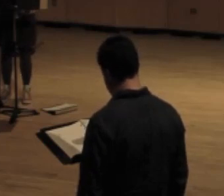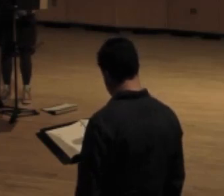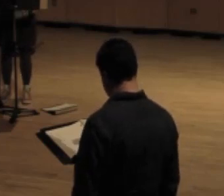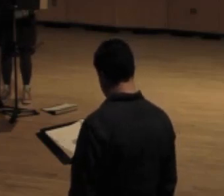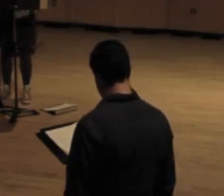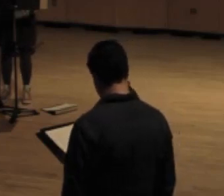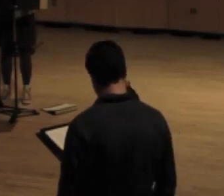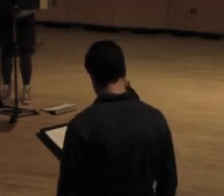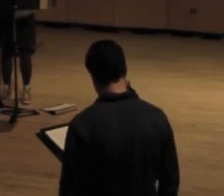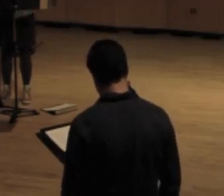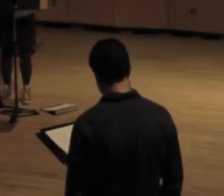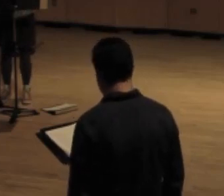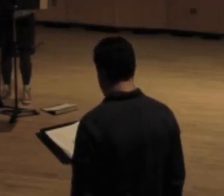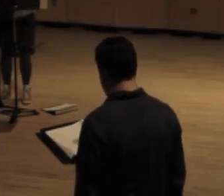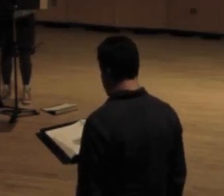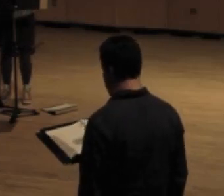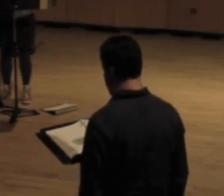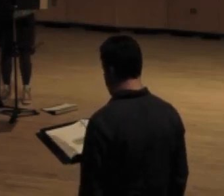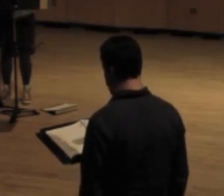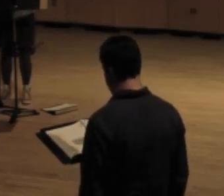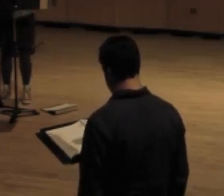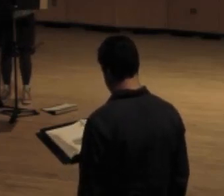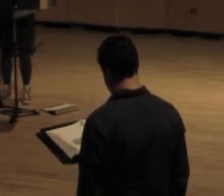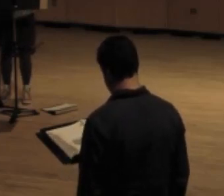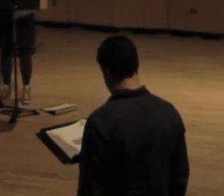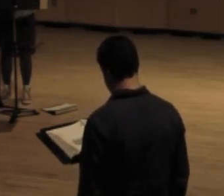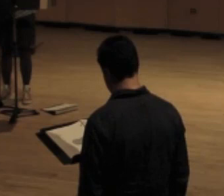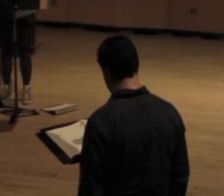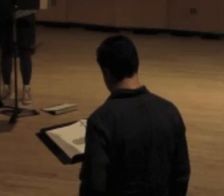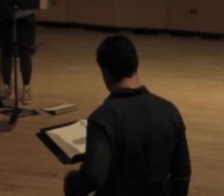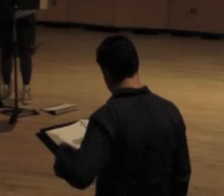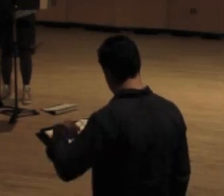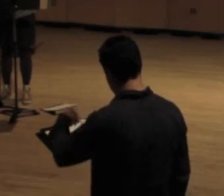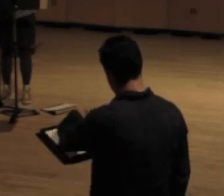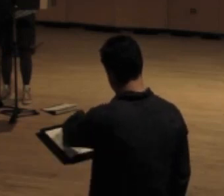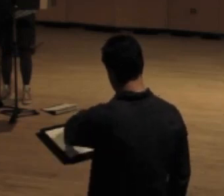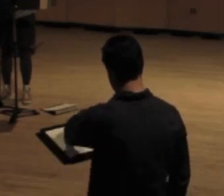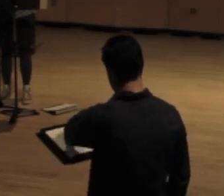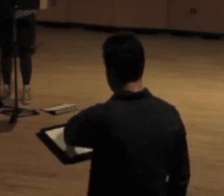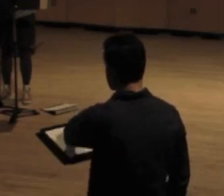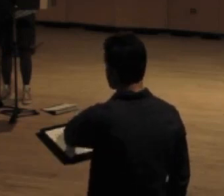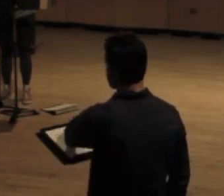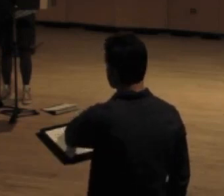he really is a beautiful baby yeah you've been